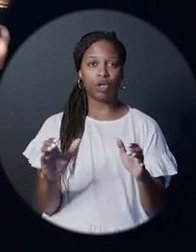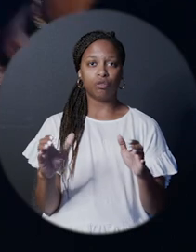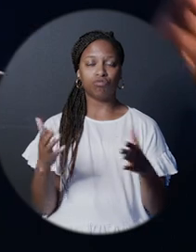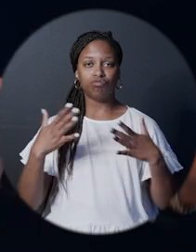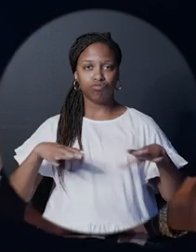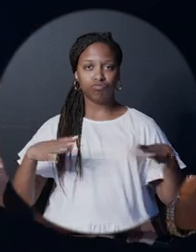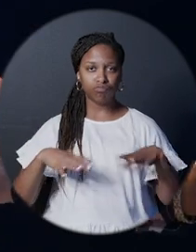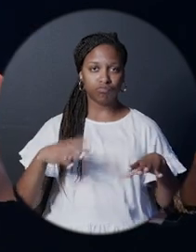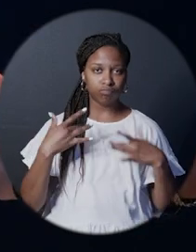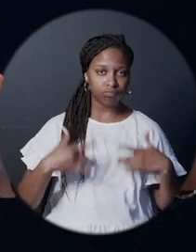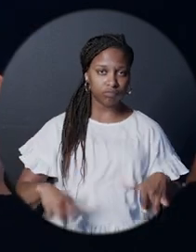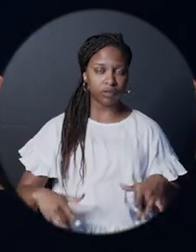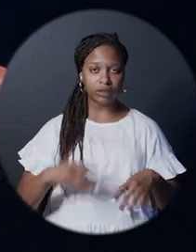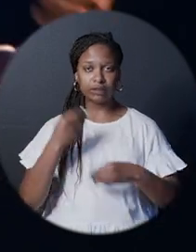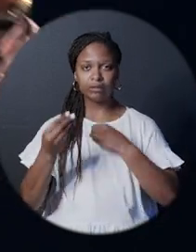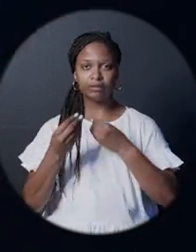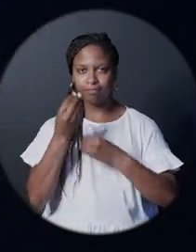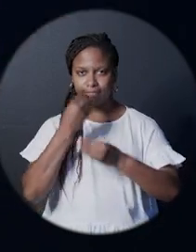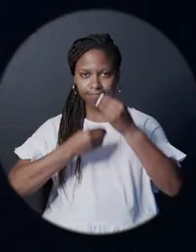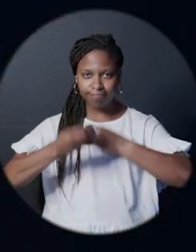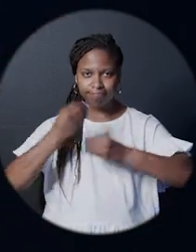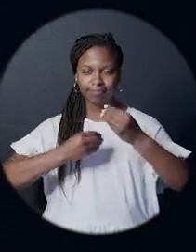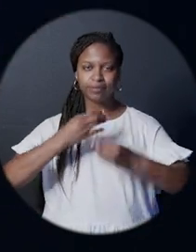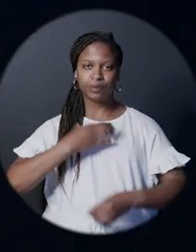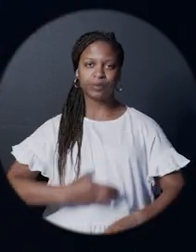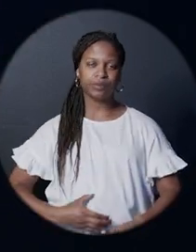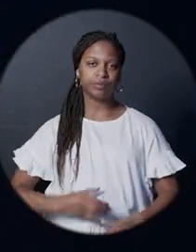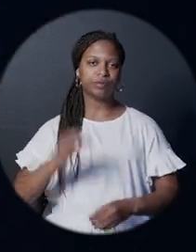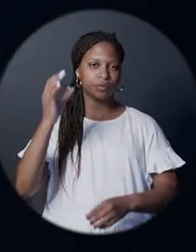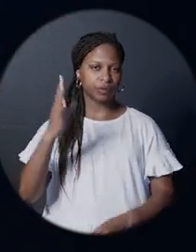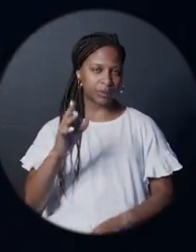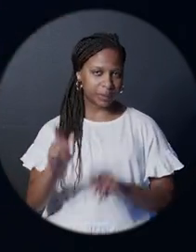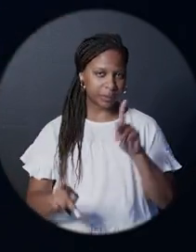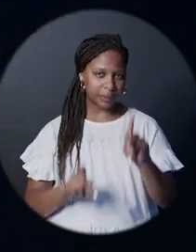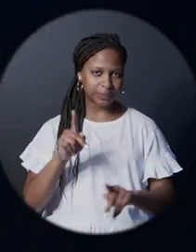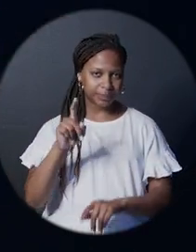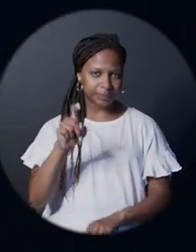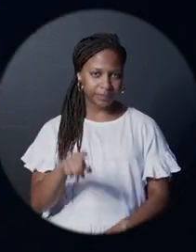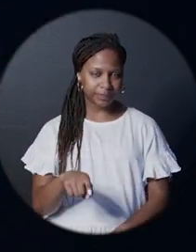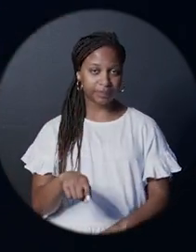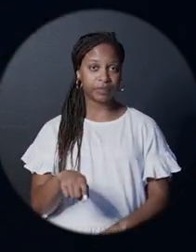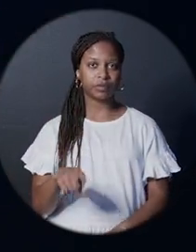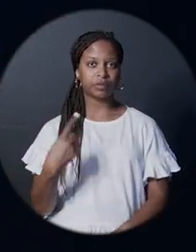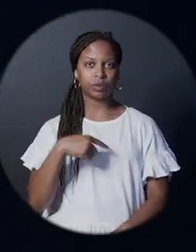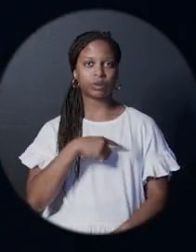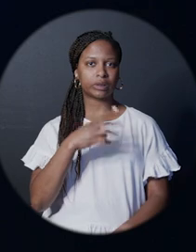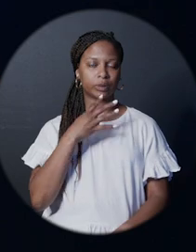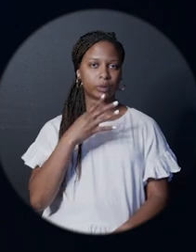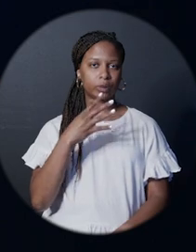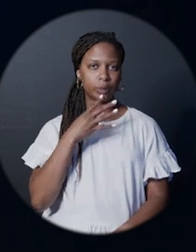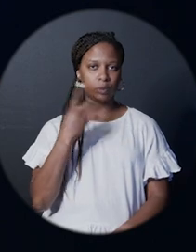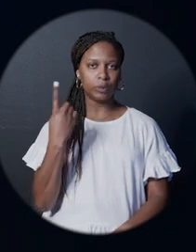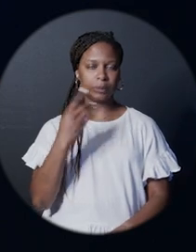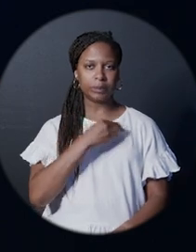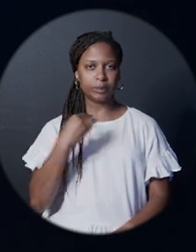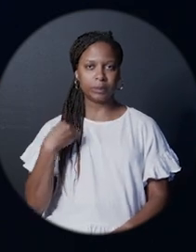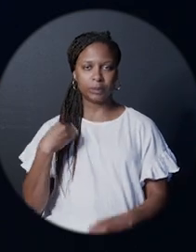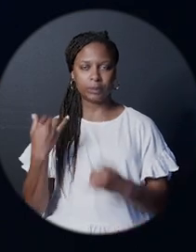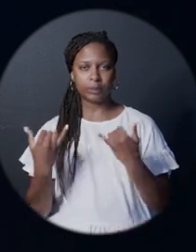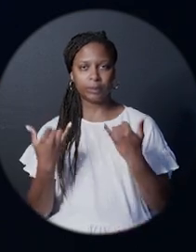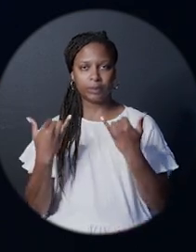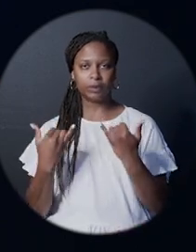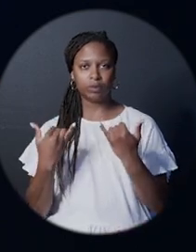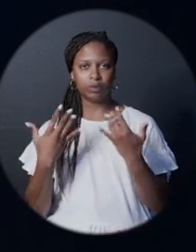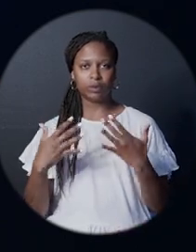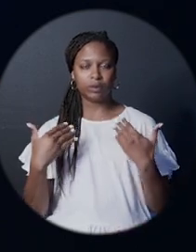to do, whether it's to clothe the naked, whether it's to feed the hungry, whether it's to minister to people who are in need. We're talking to one